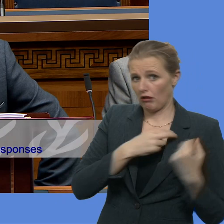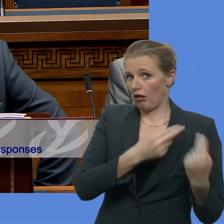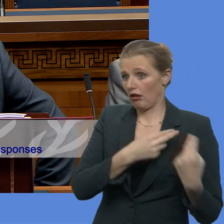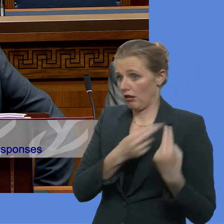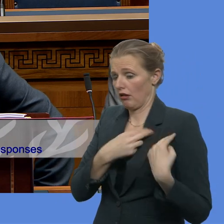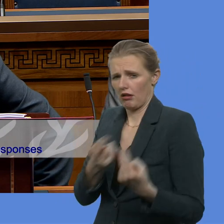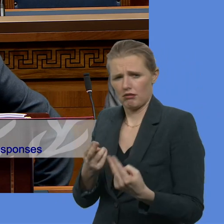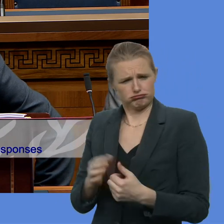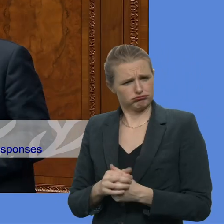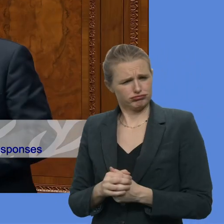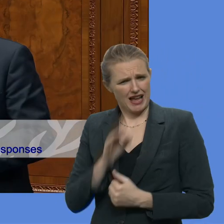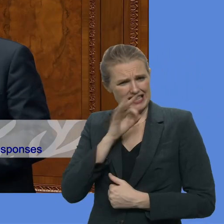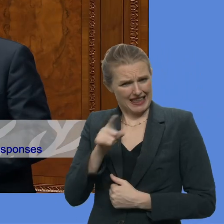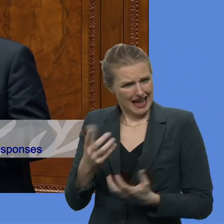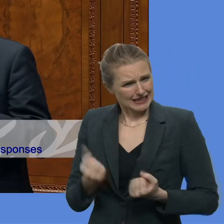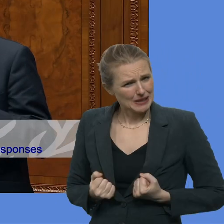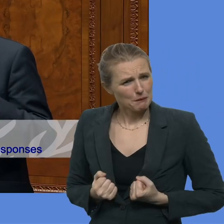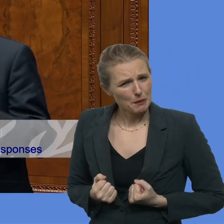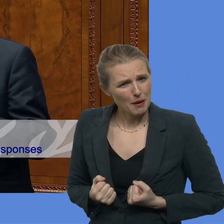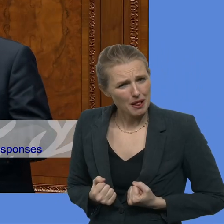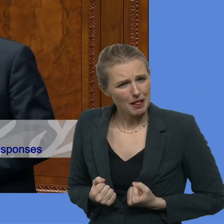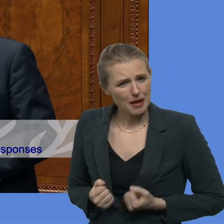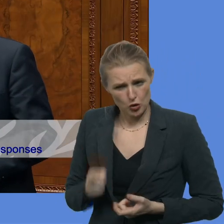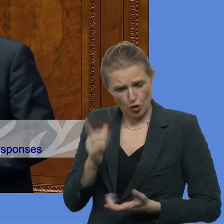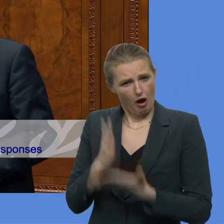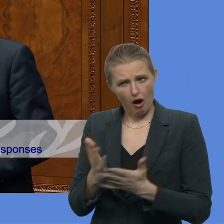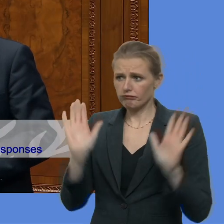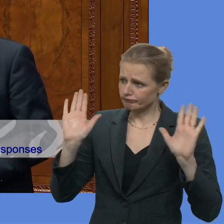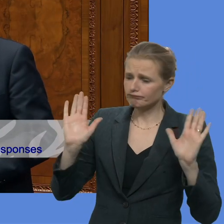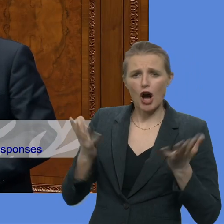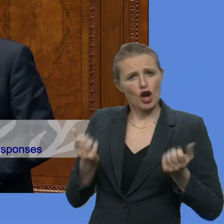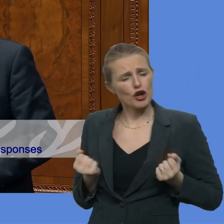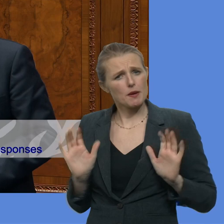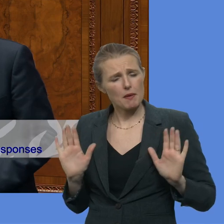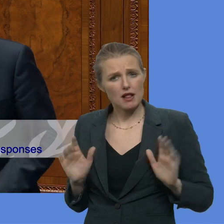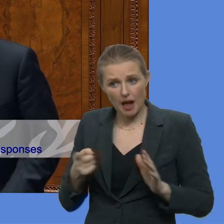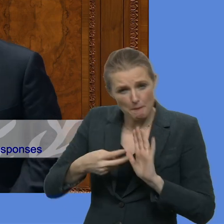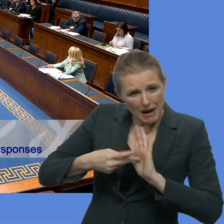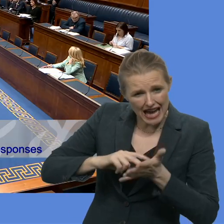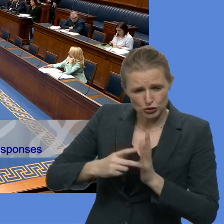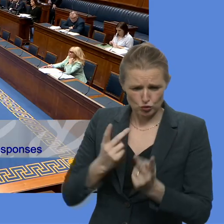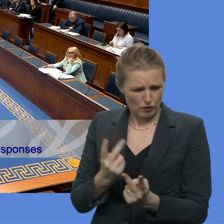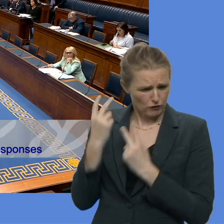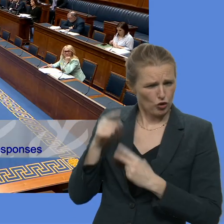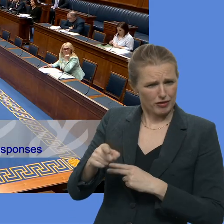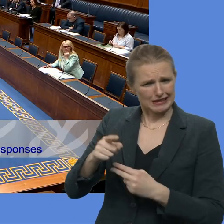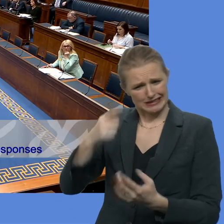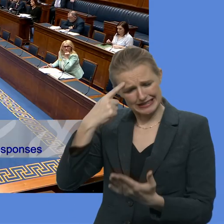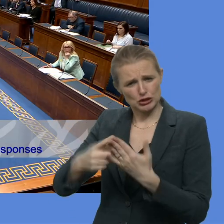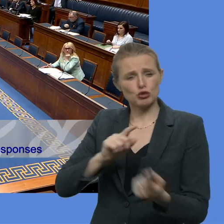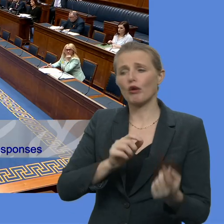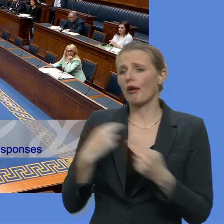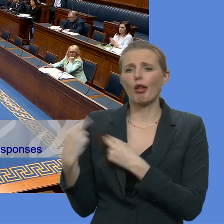is acceptable? Does this make him accountable? And has he any plans to review this practice? Minister.